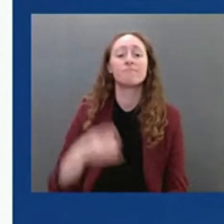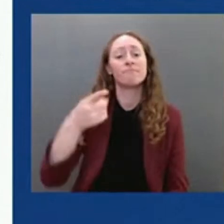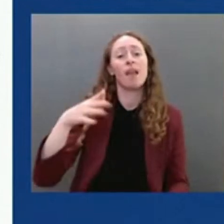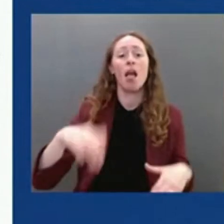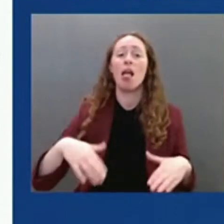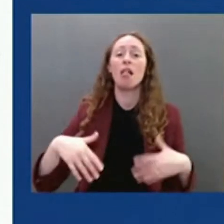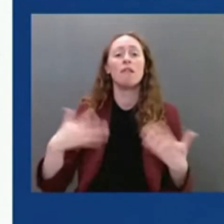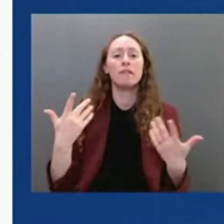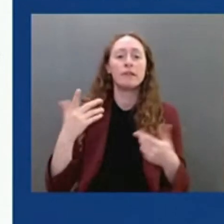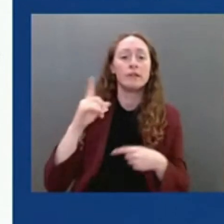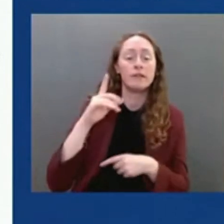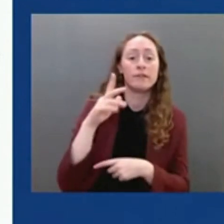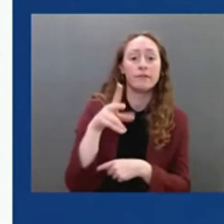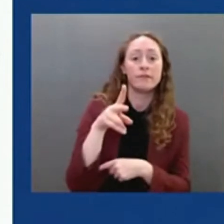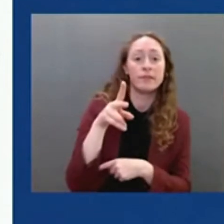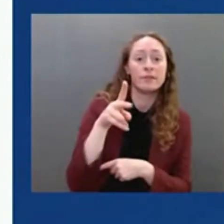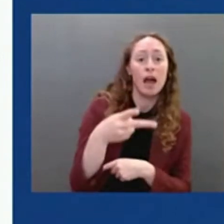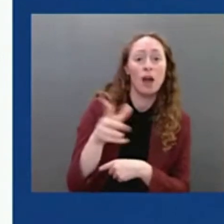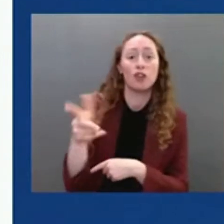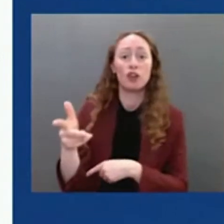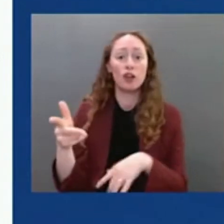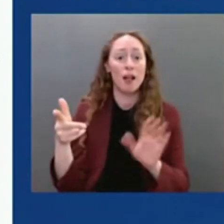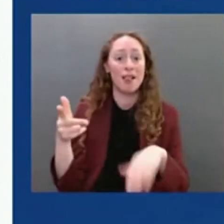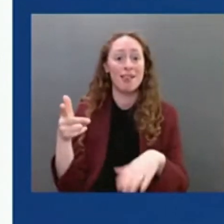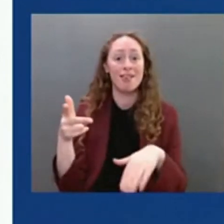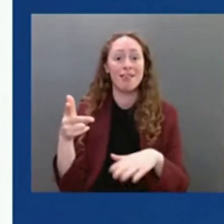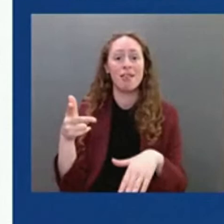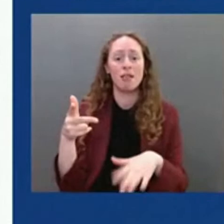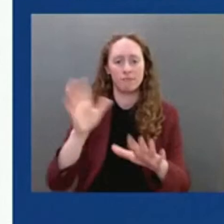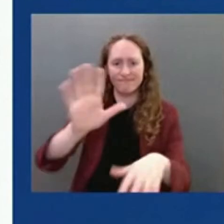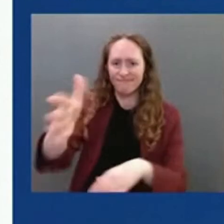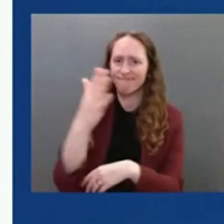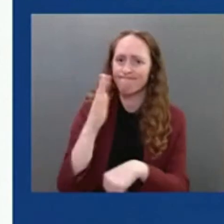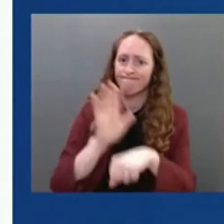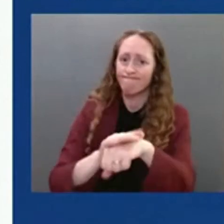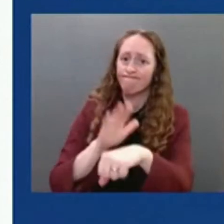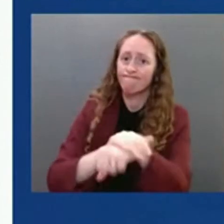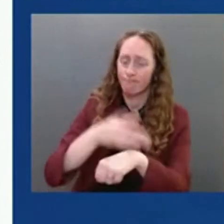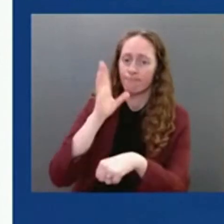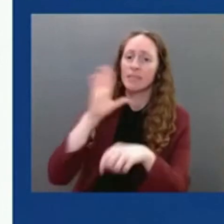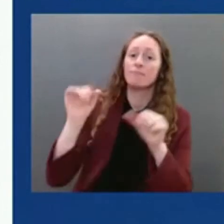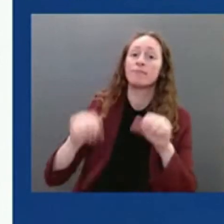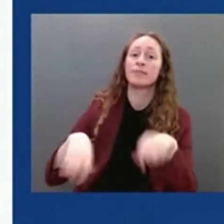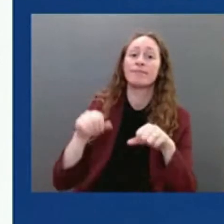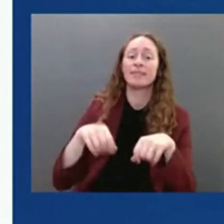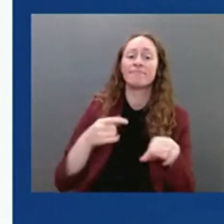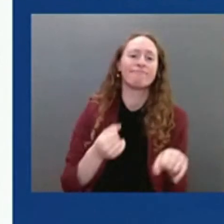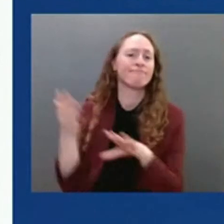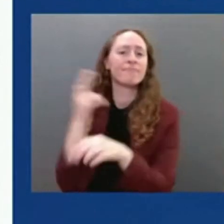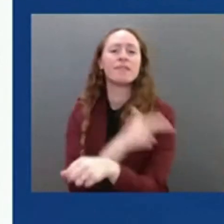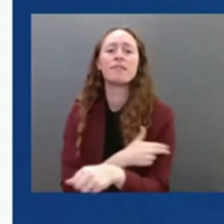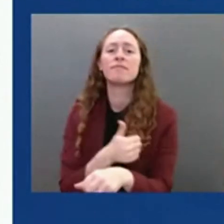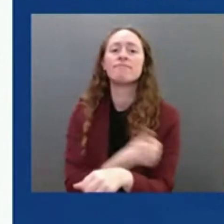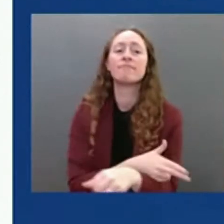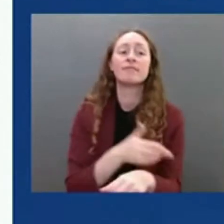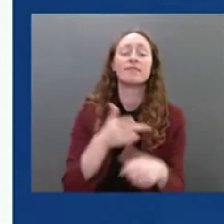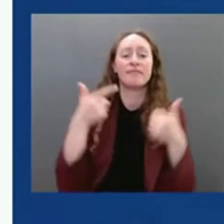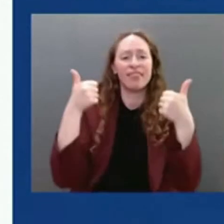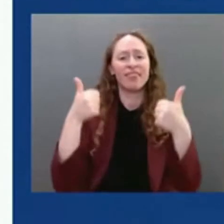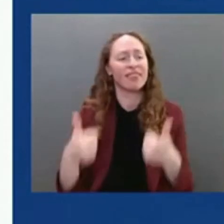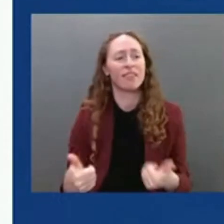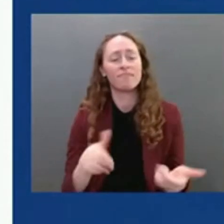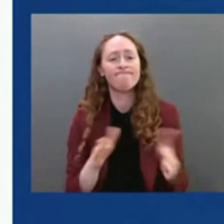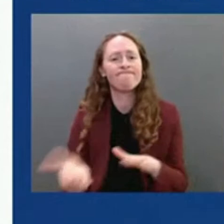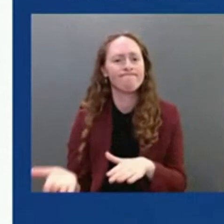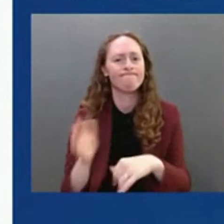or more booster doses, shown by the purple line. This graph shows our COVID-19 community levels